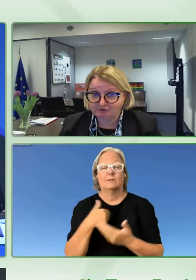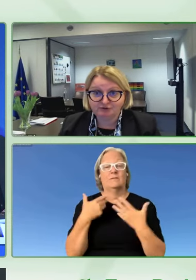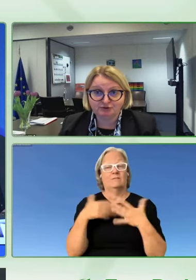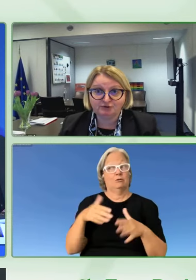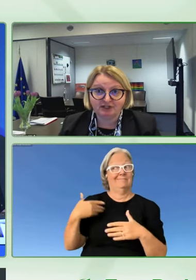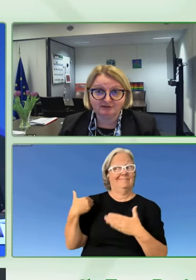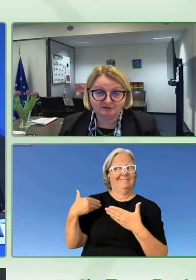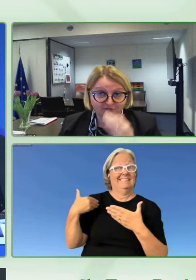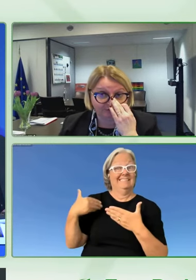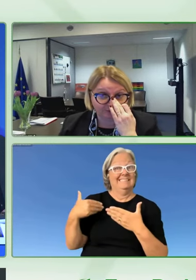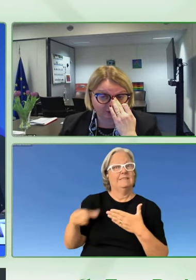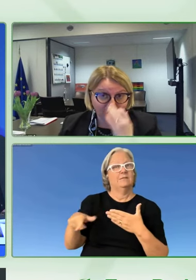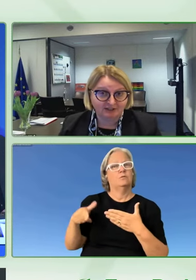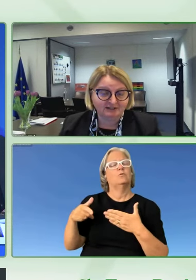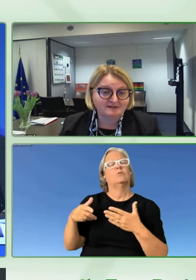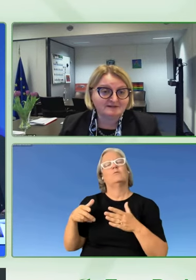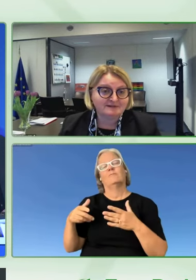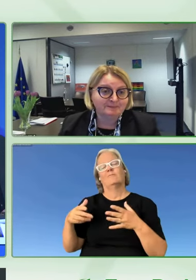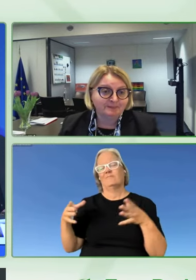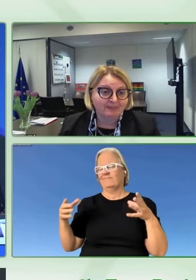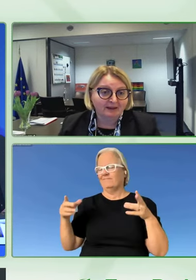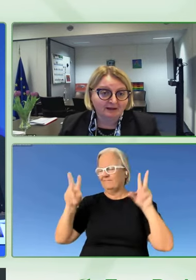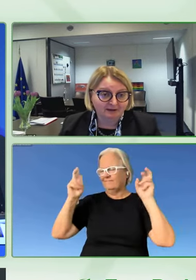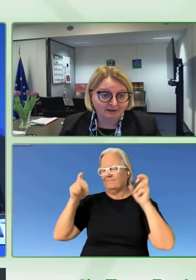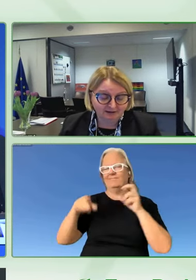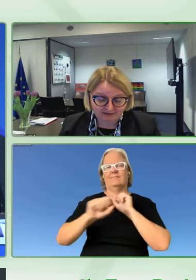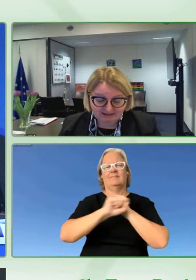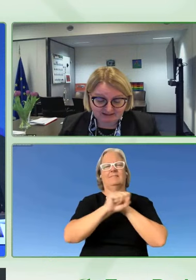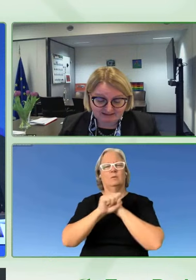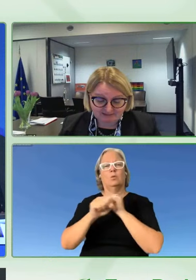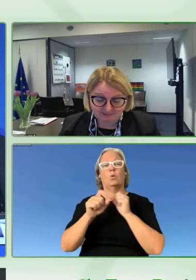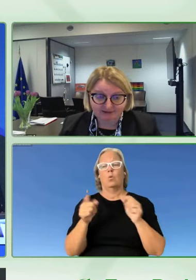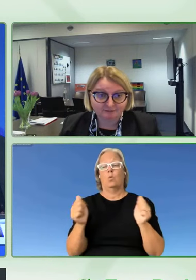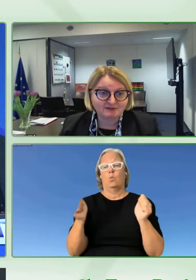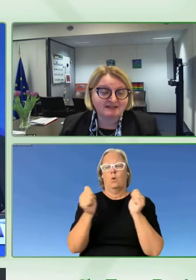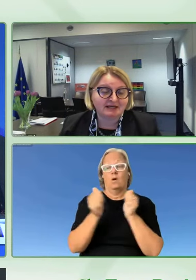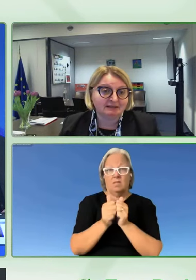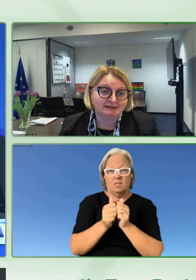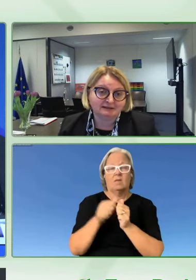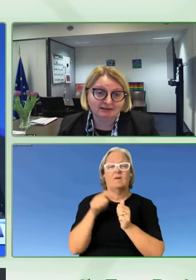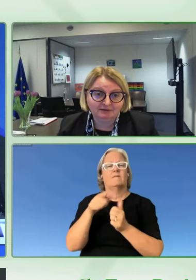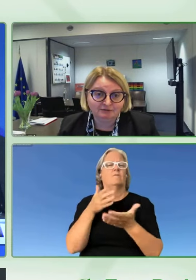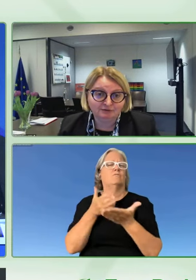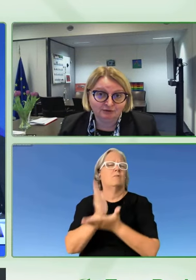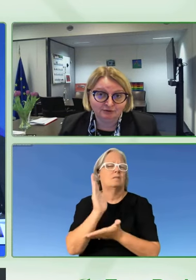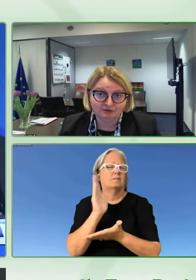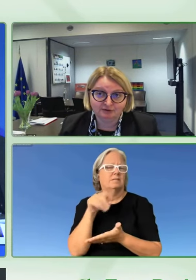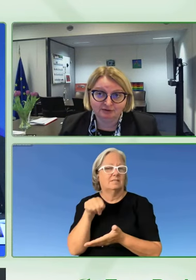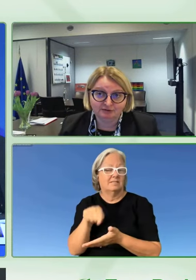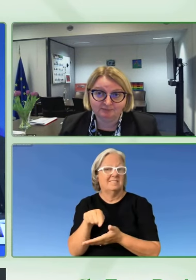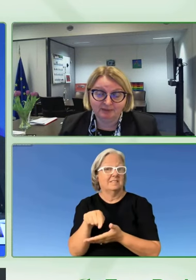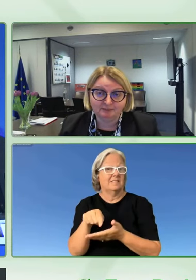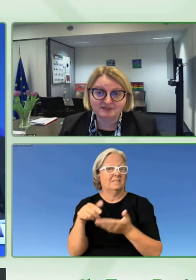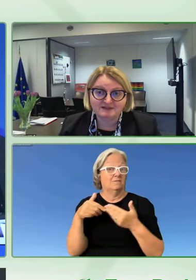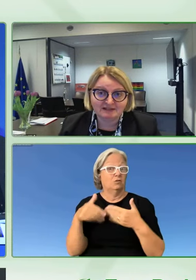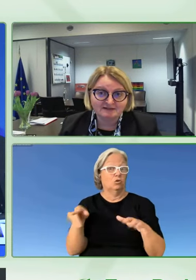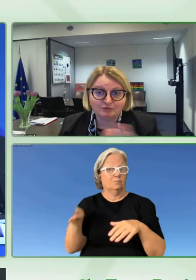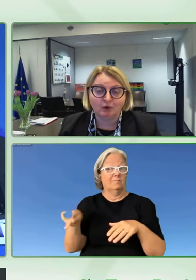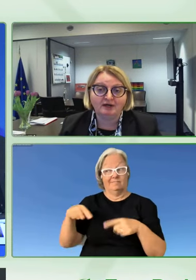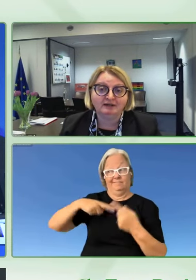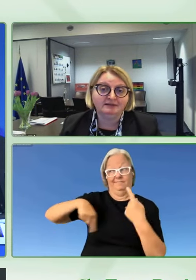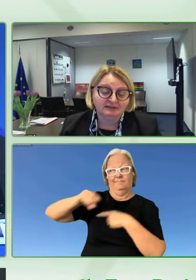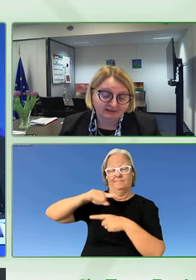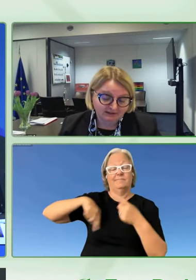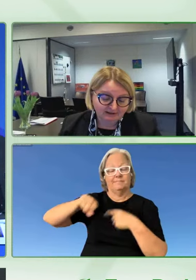was called Together for Rights. This campaign was done EU member